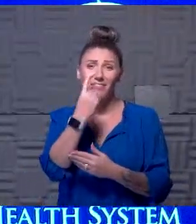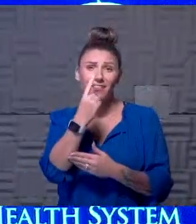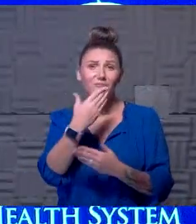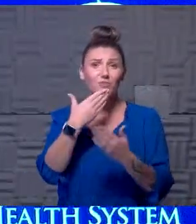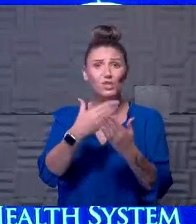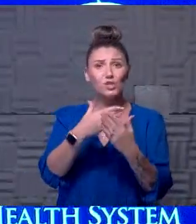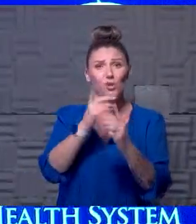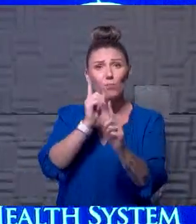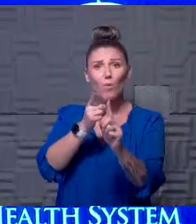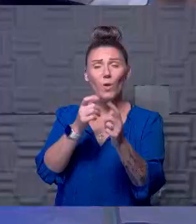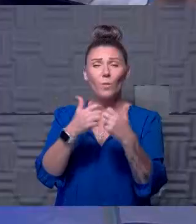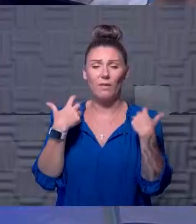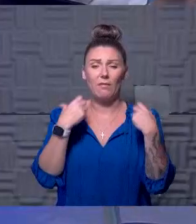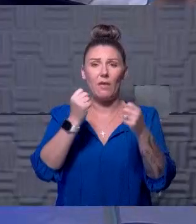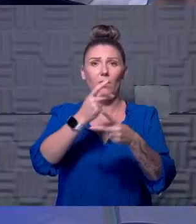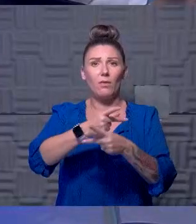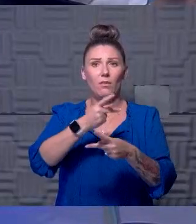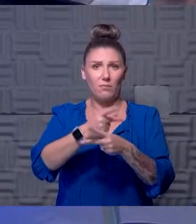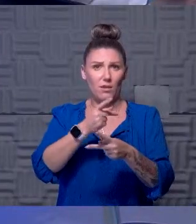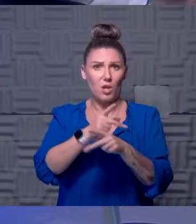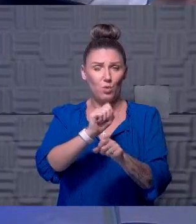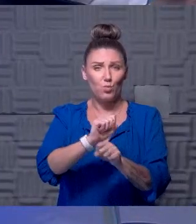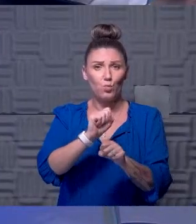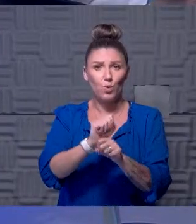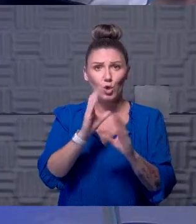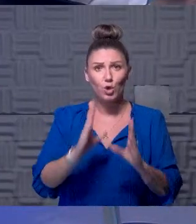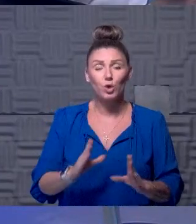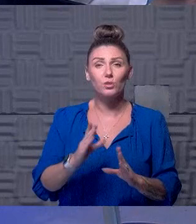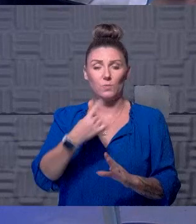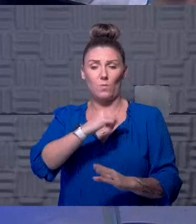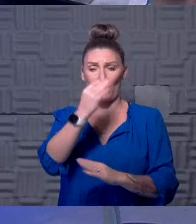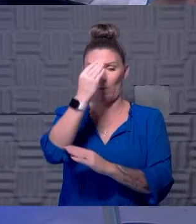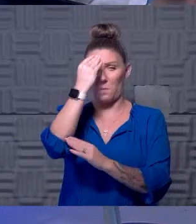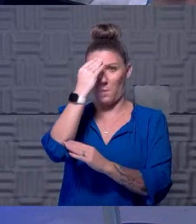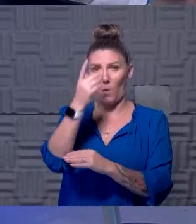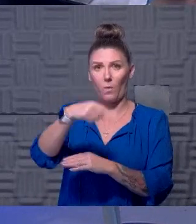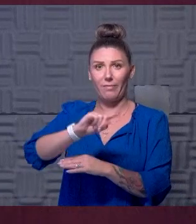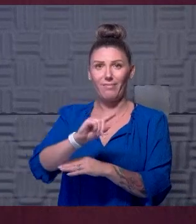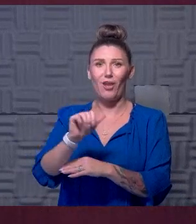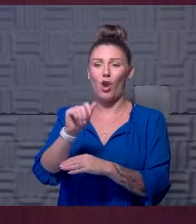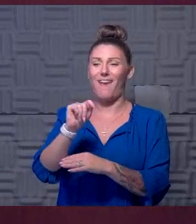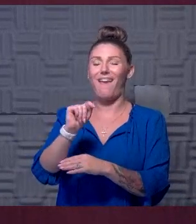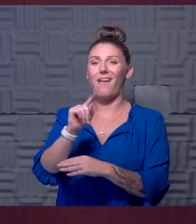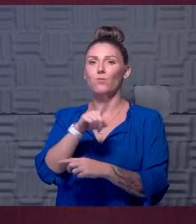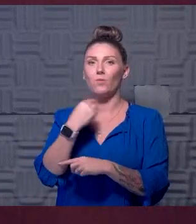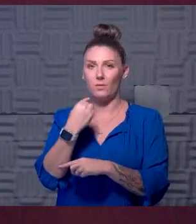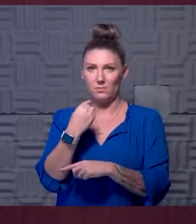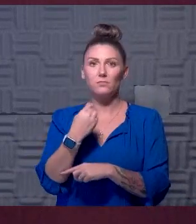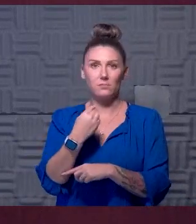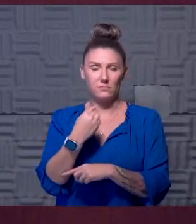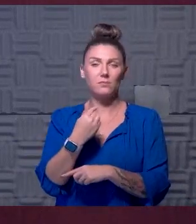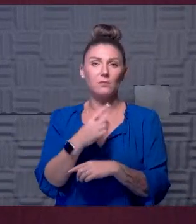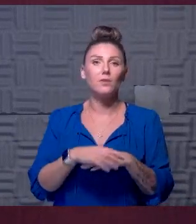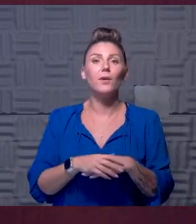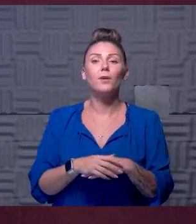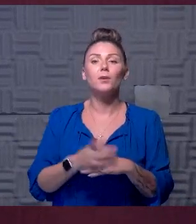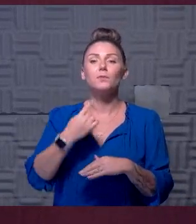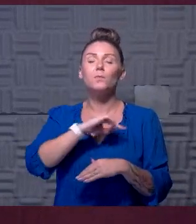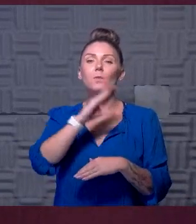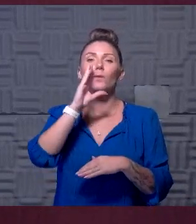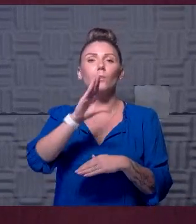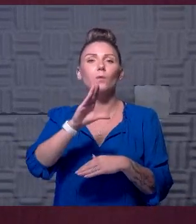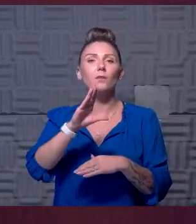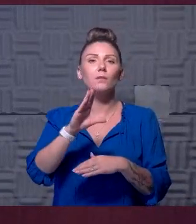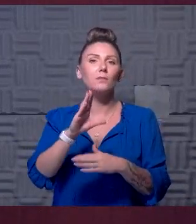about healthcare workers. We want to enroll healthcare workers. We know that healthcare workers are at risk, and so we're definitely going to